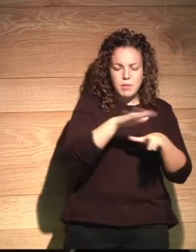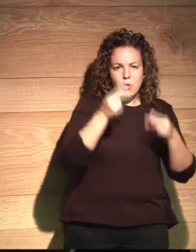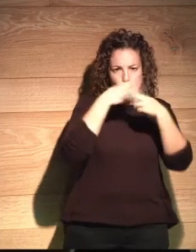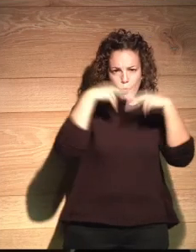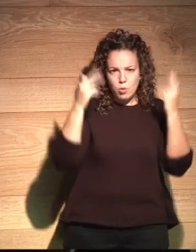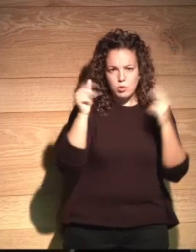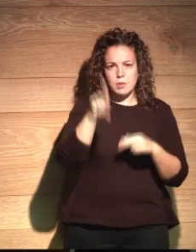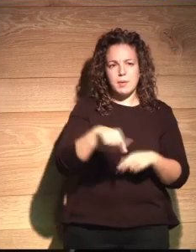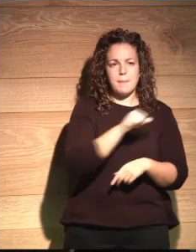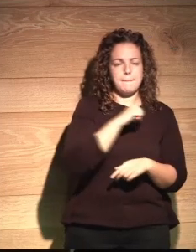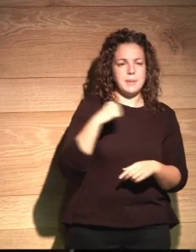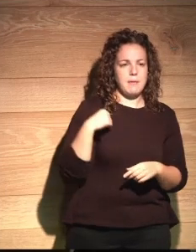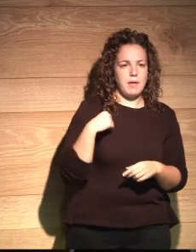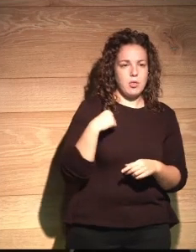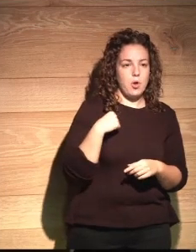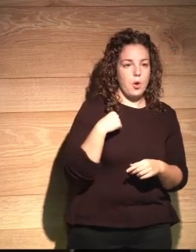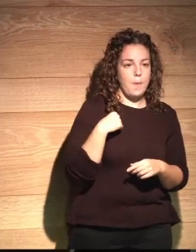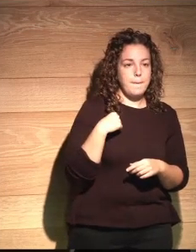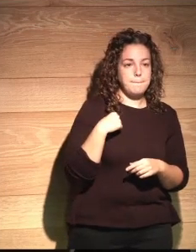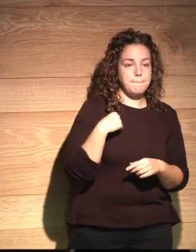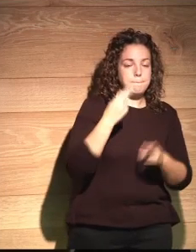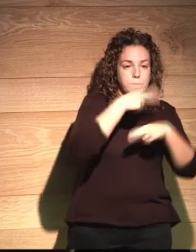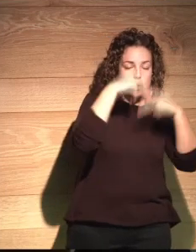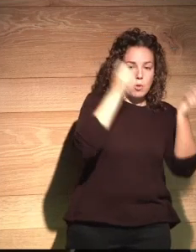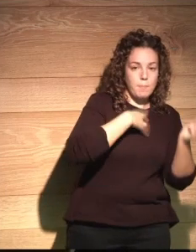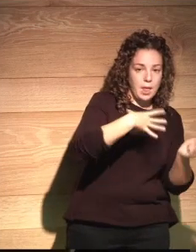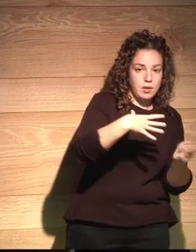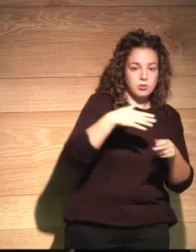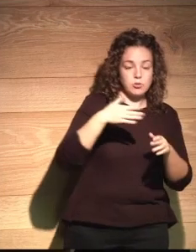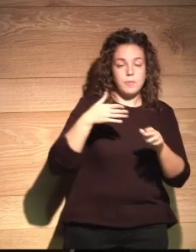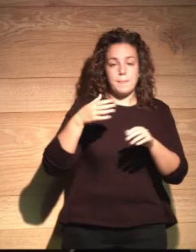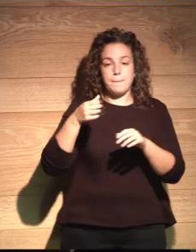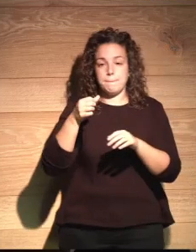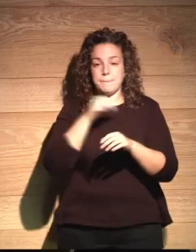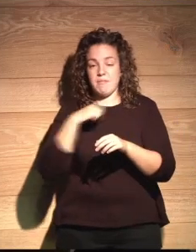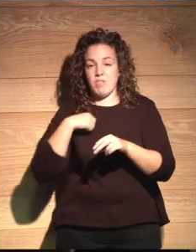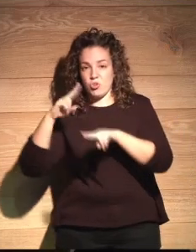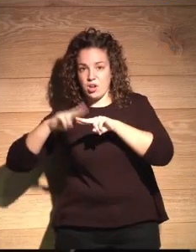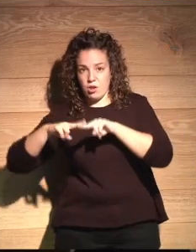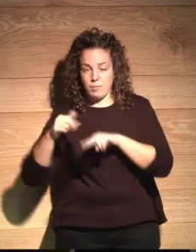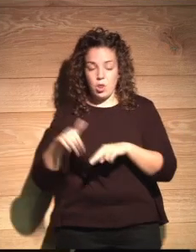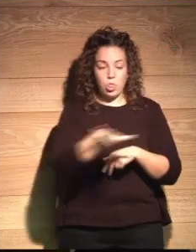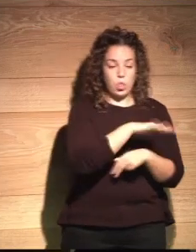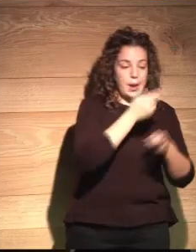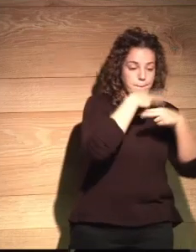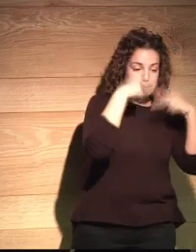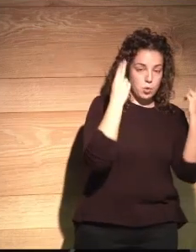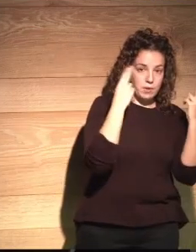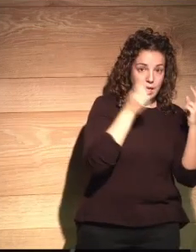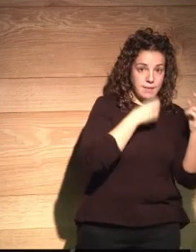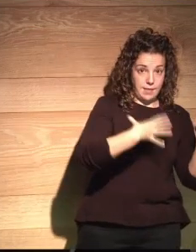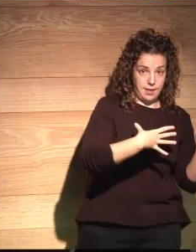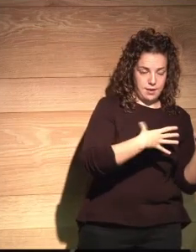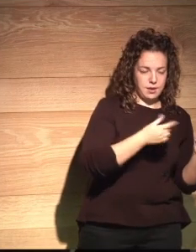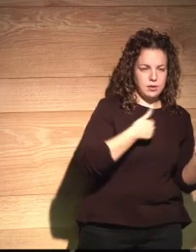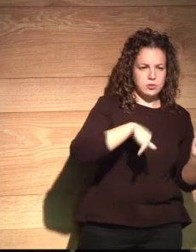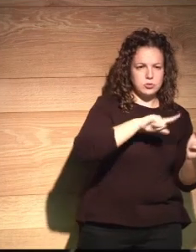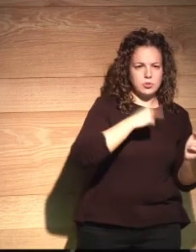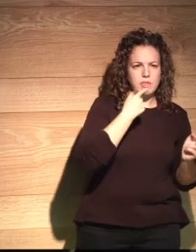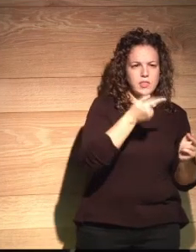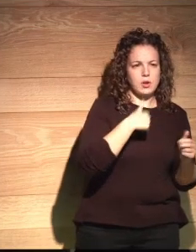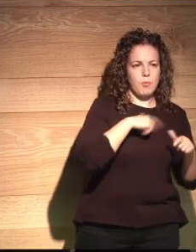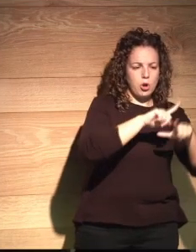white. And you see, by the way, the old public spaces, also courtyards in Rome, are white. So it highlights this kind of beautiful structure of